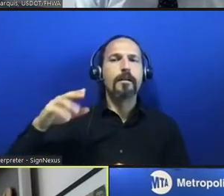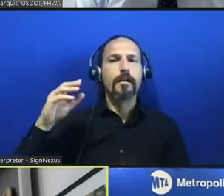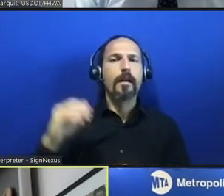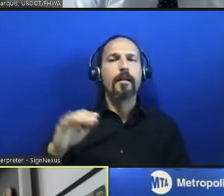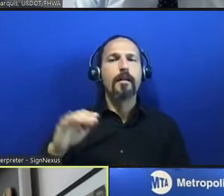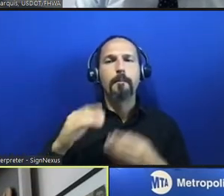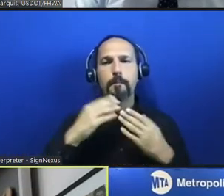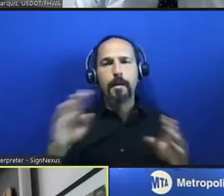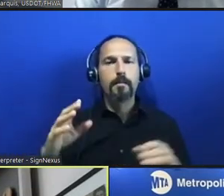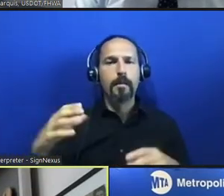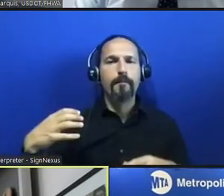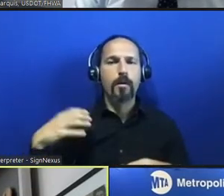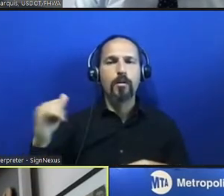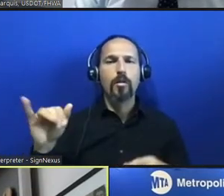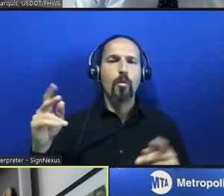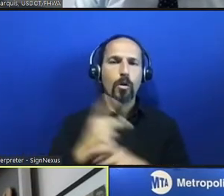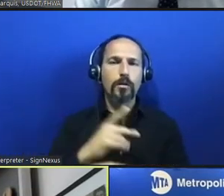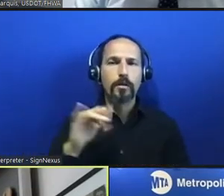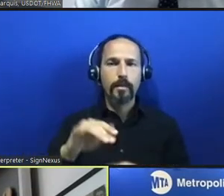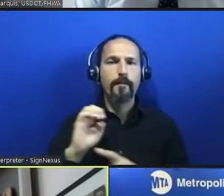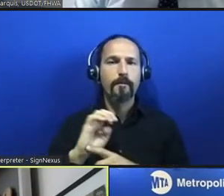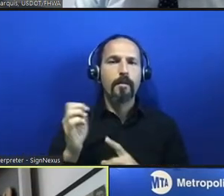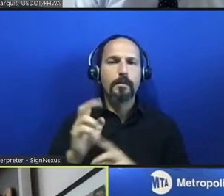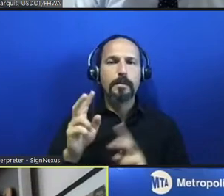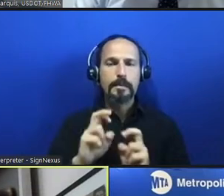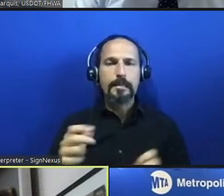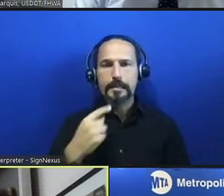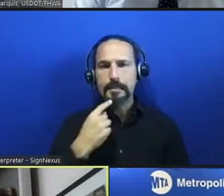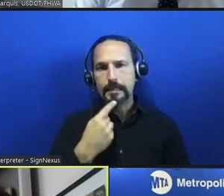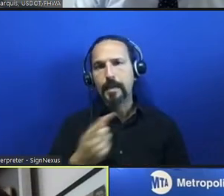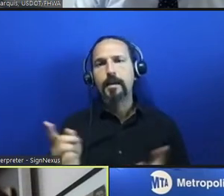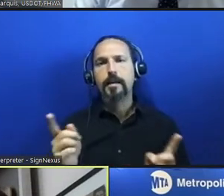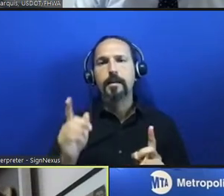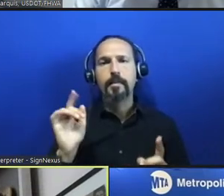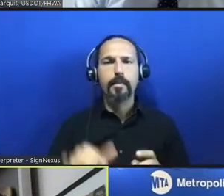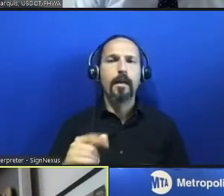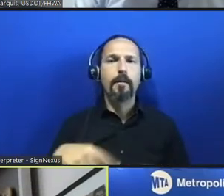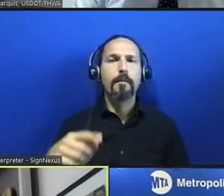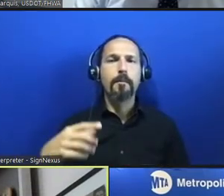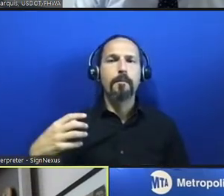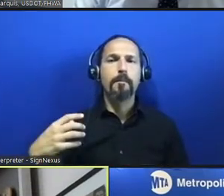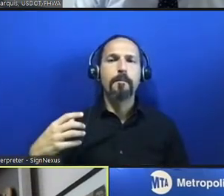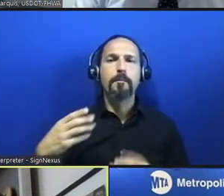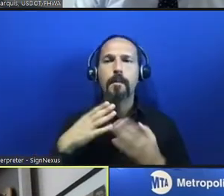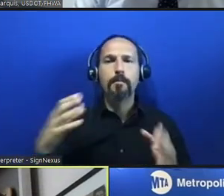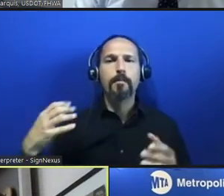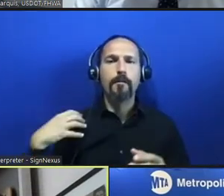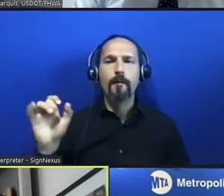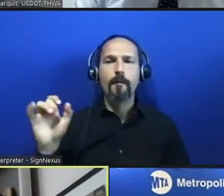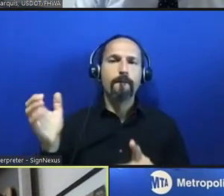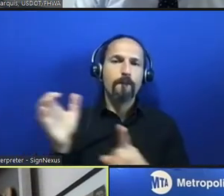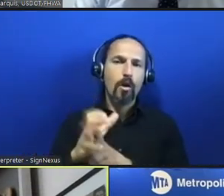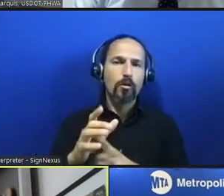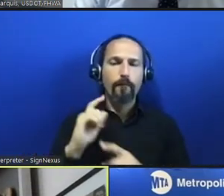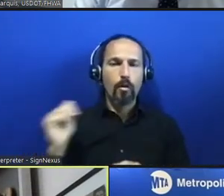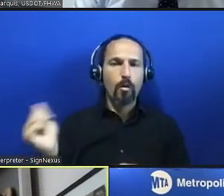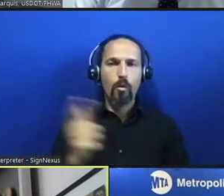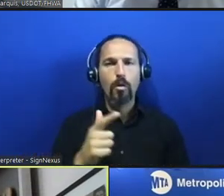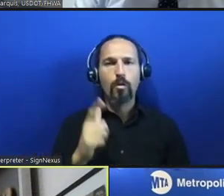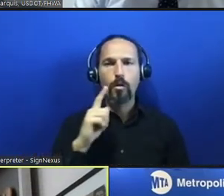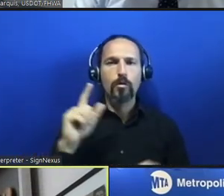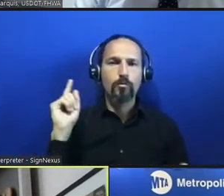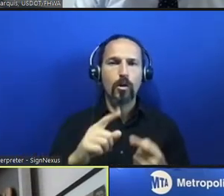employees are the worst offenders as the environmental assessment projects simply stripping public employees of parking placards and forcing parking honestly would actually reduce